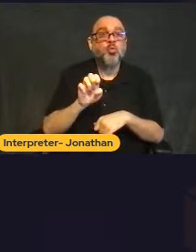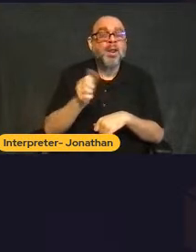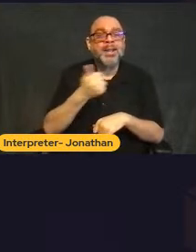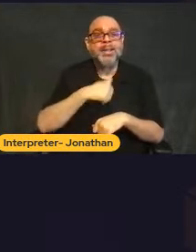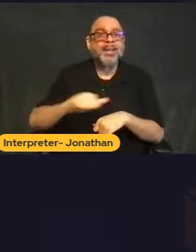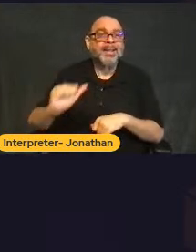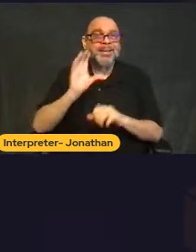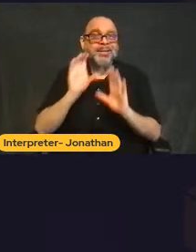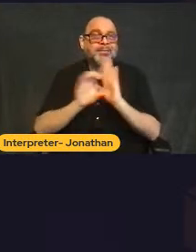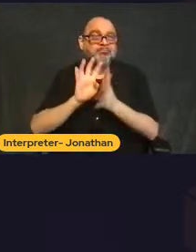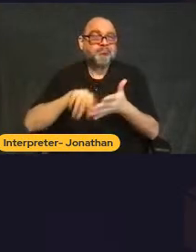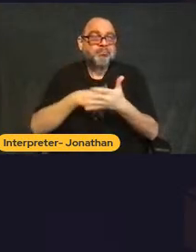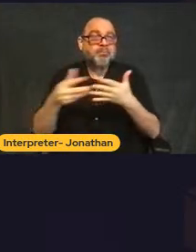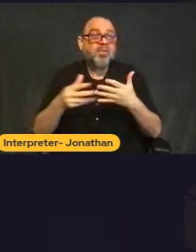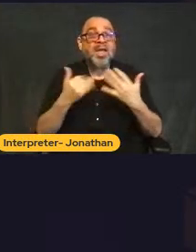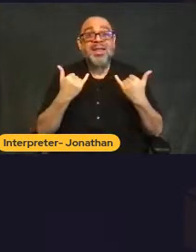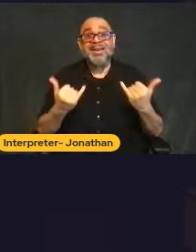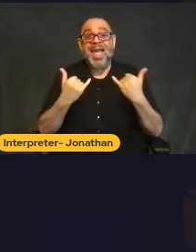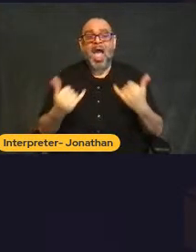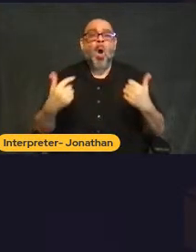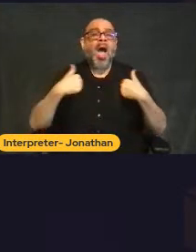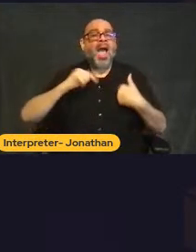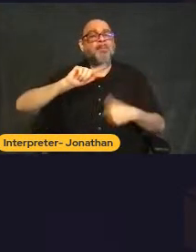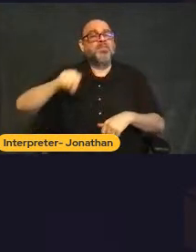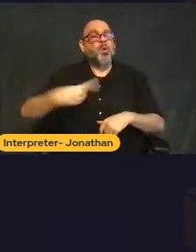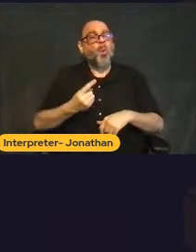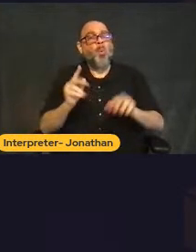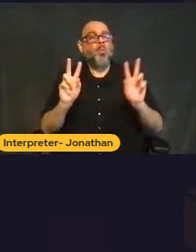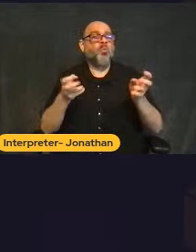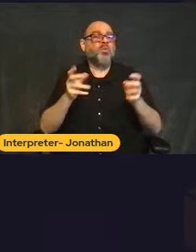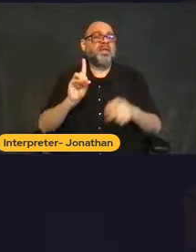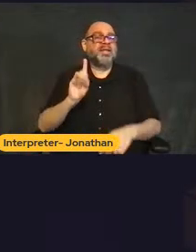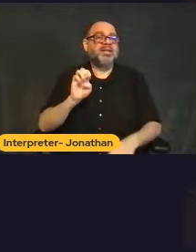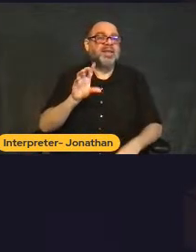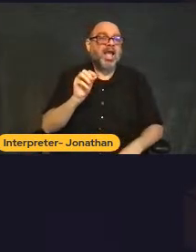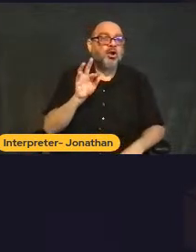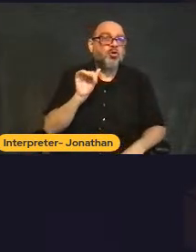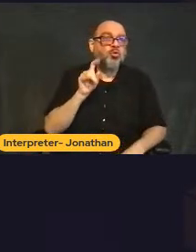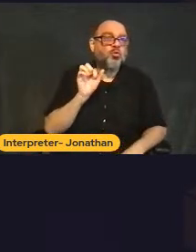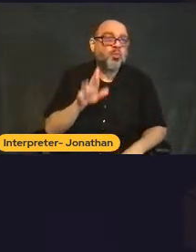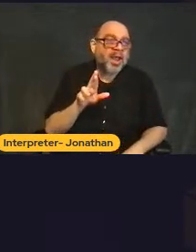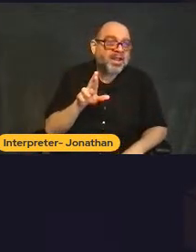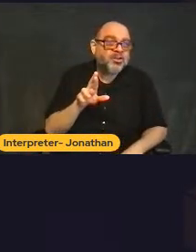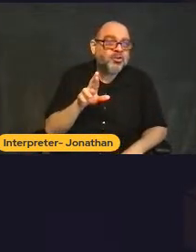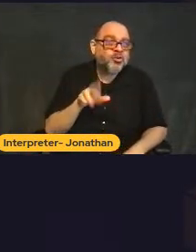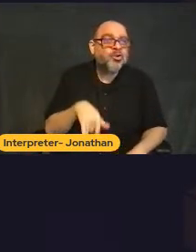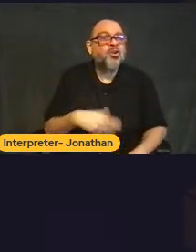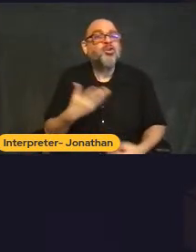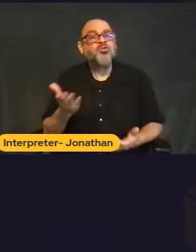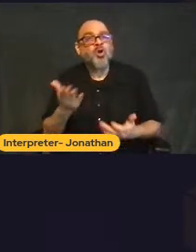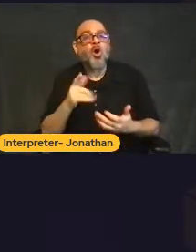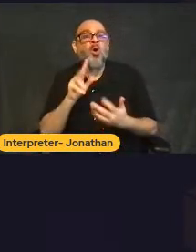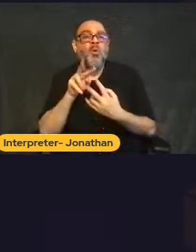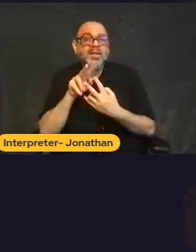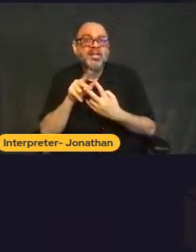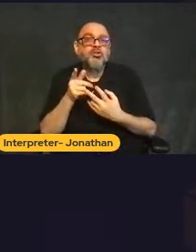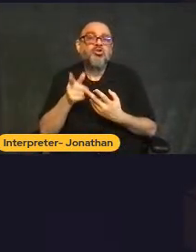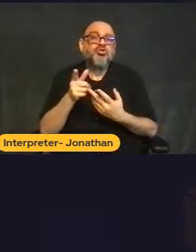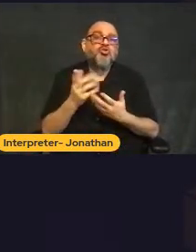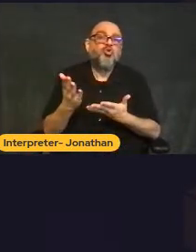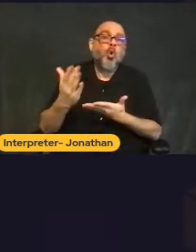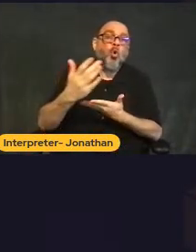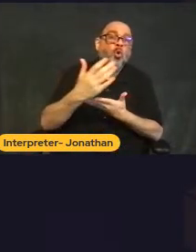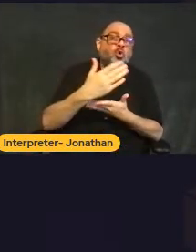Now, currently, the only such decorator implemented is one which sets the collapsing or uncollapsing of